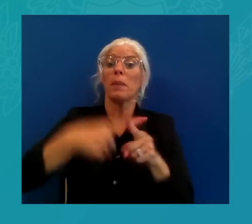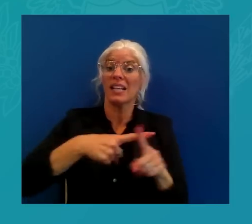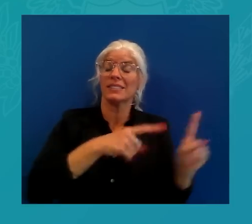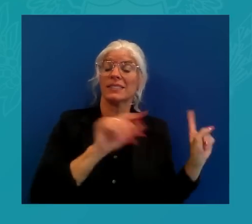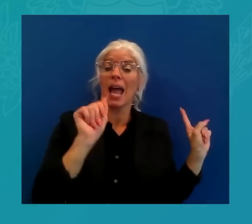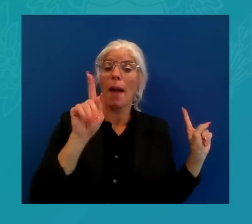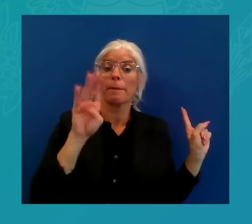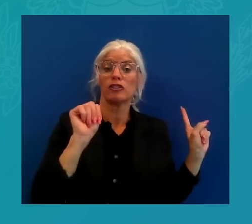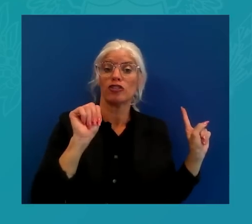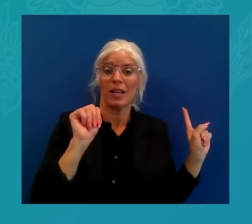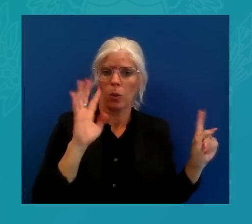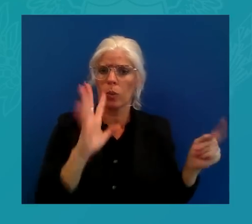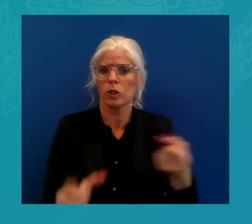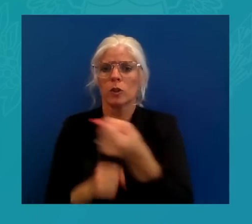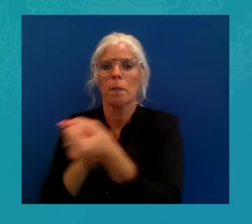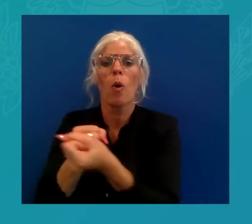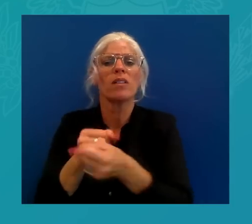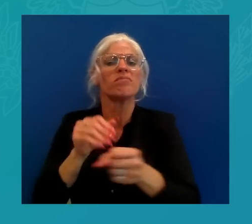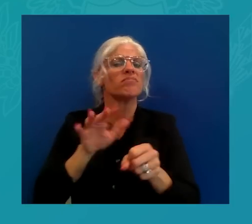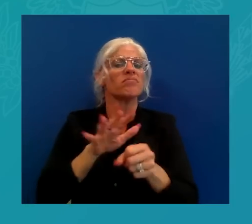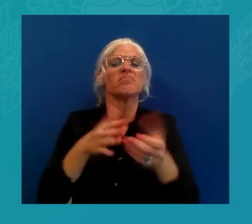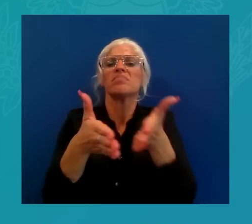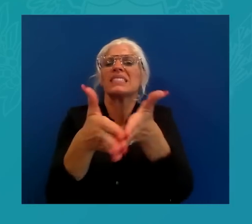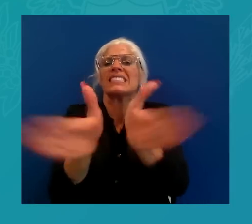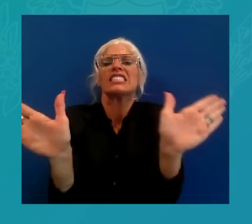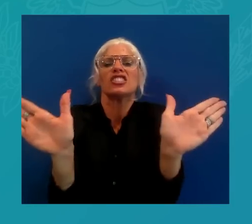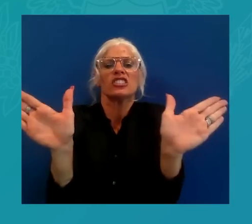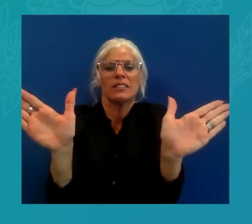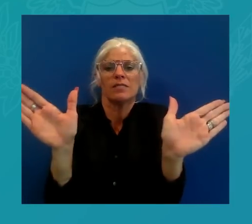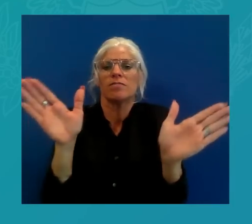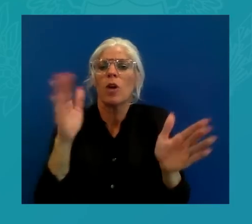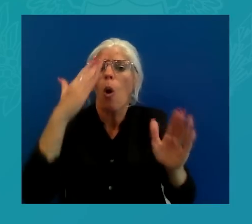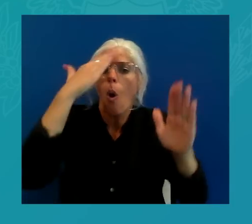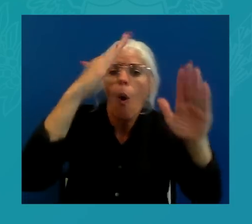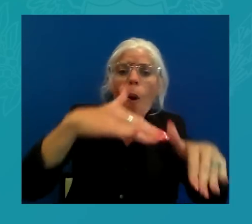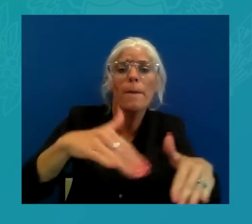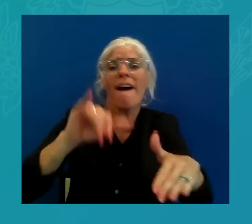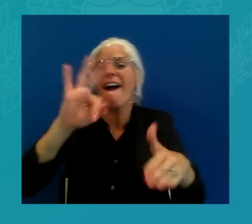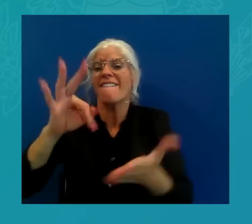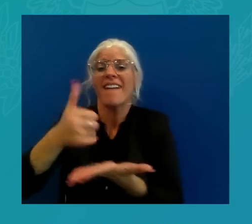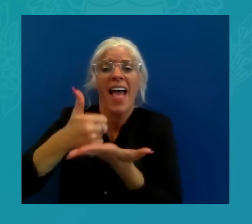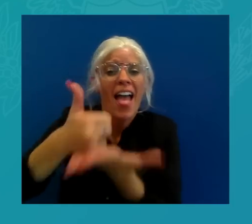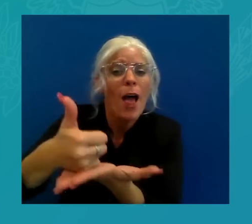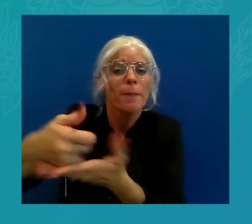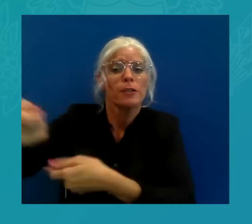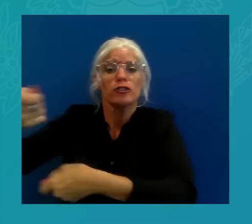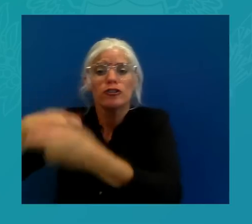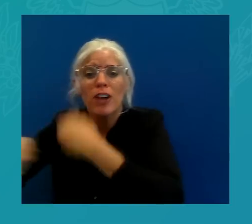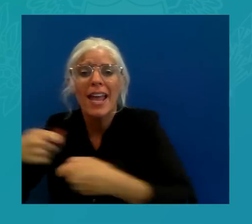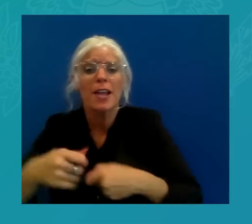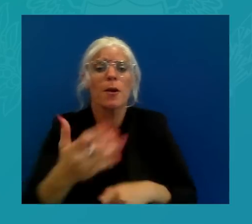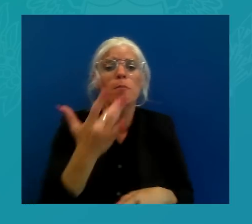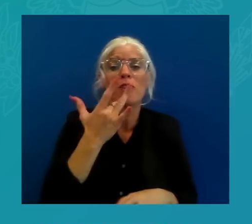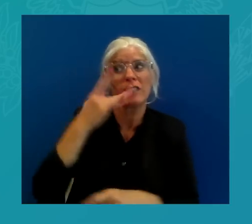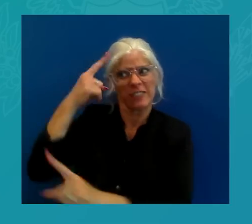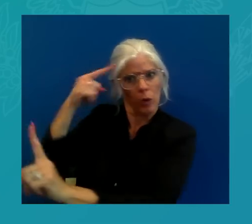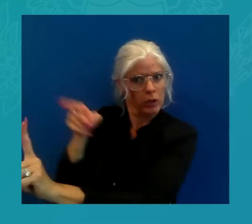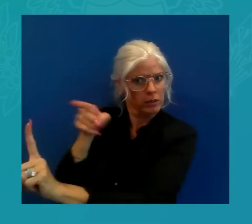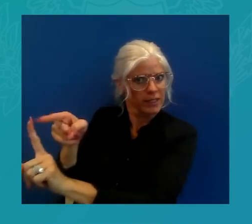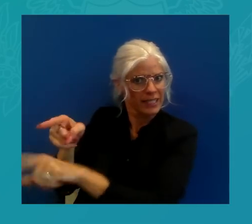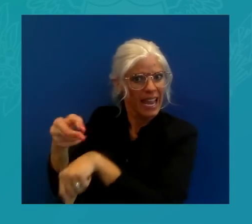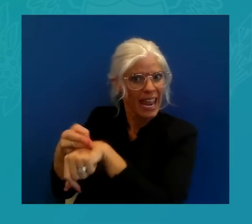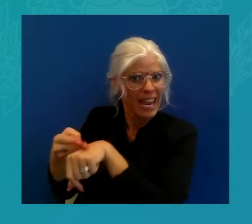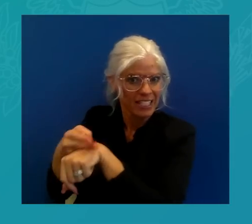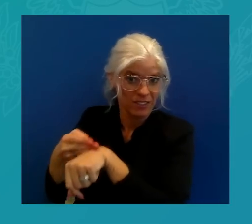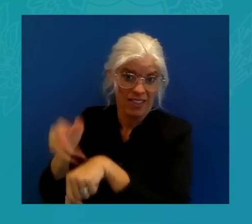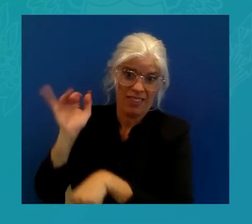support the extension of Hope Help trade preferences for Haiti, which are due for renewal in